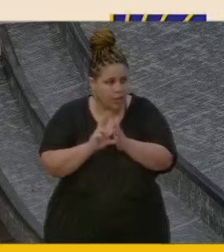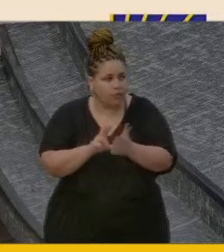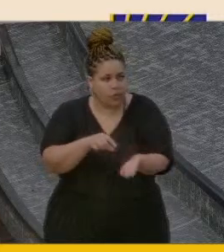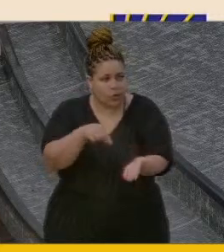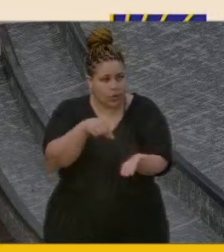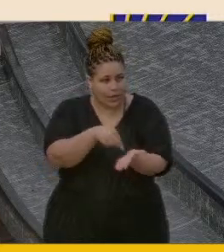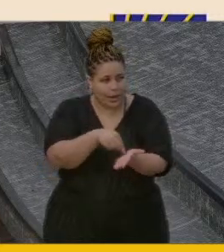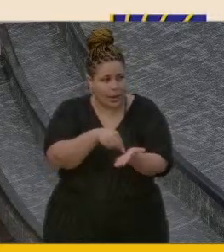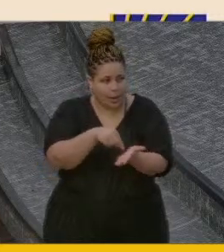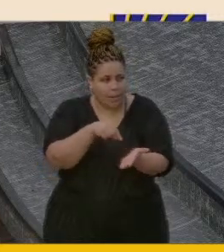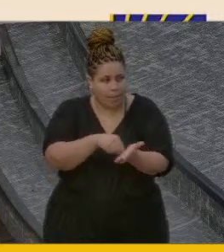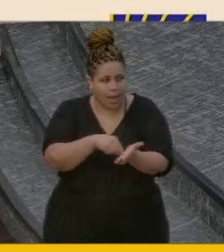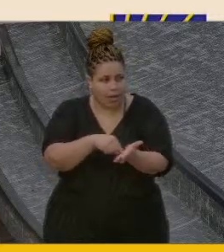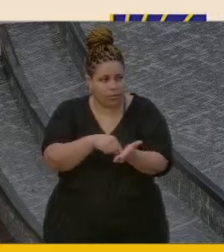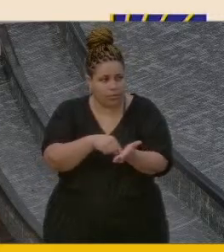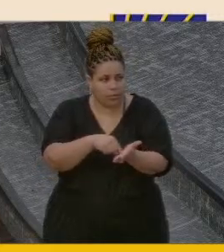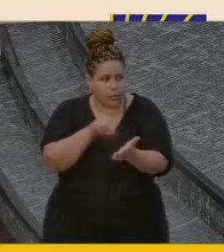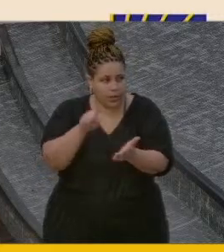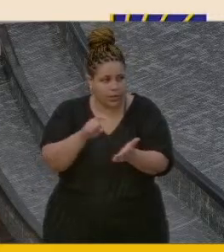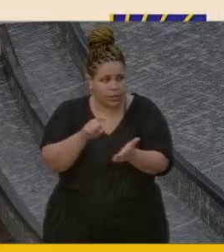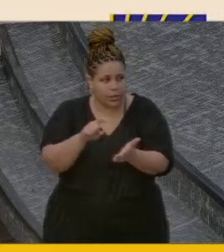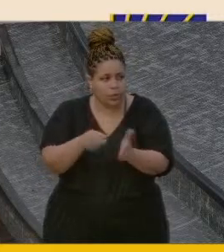May.